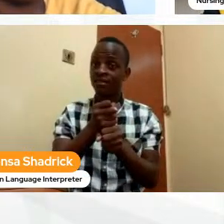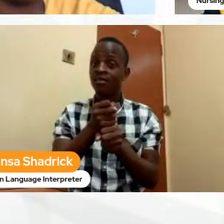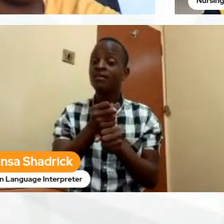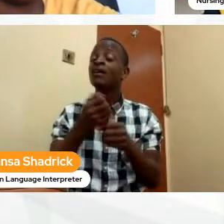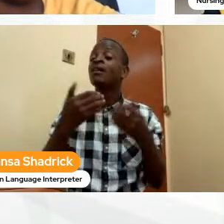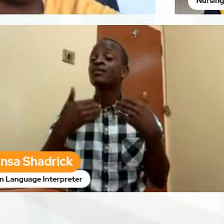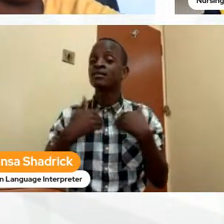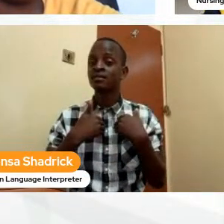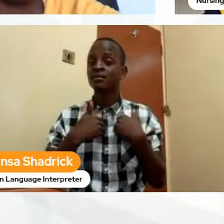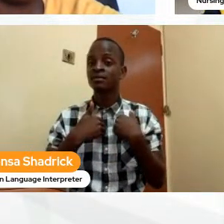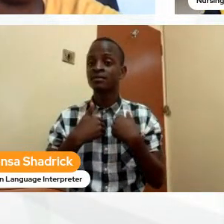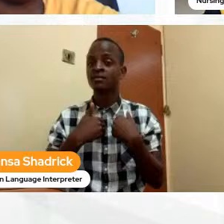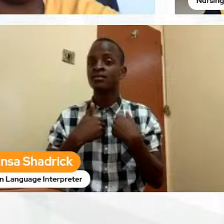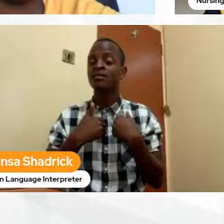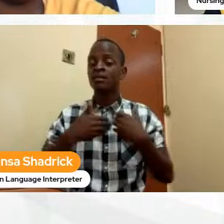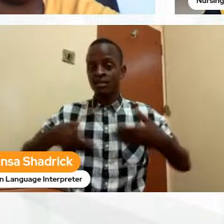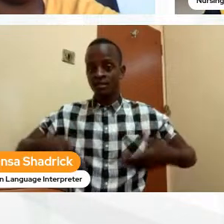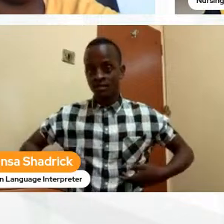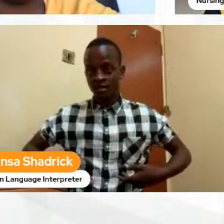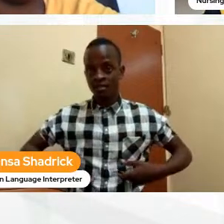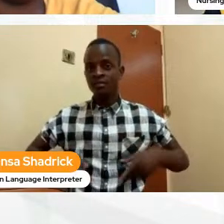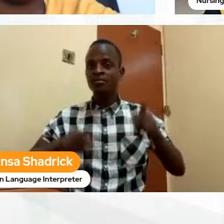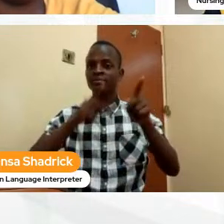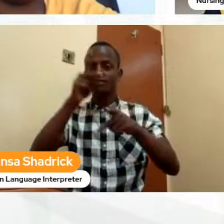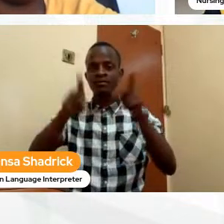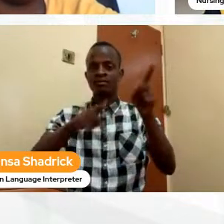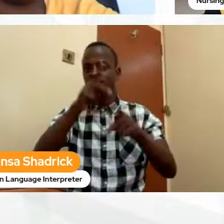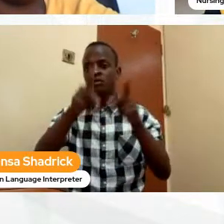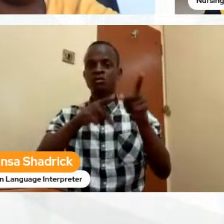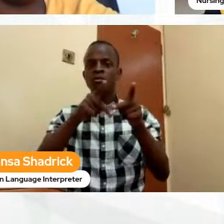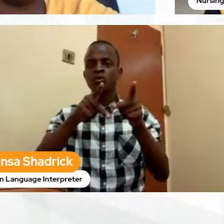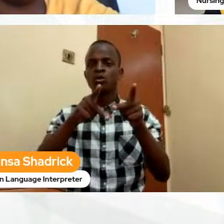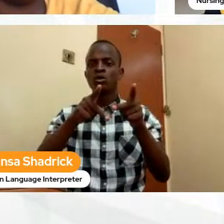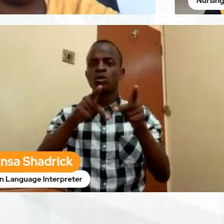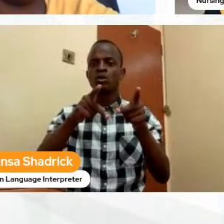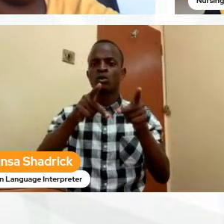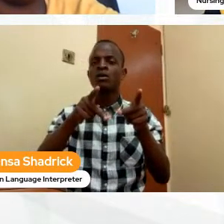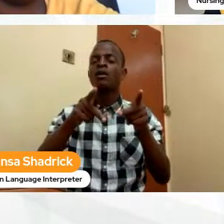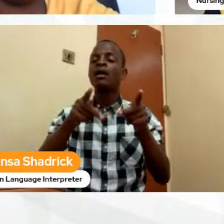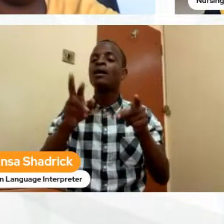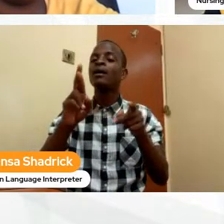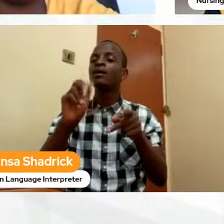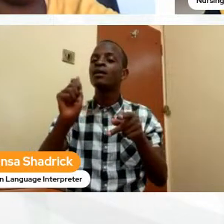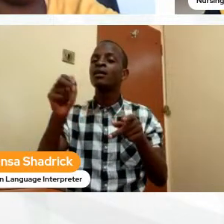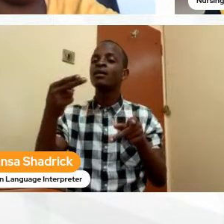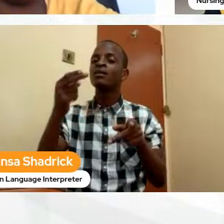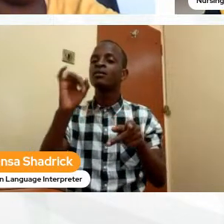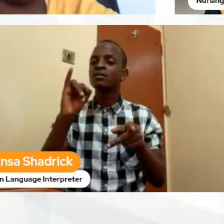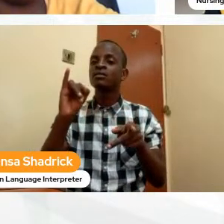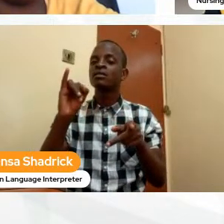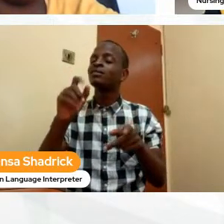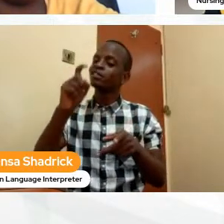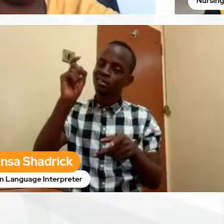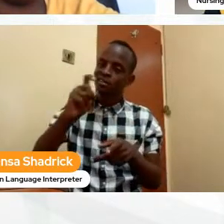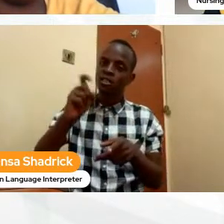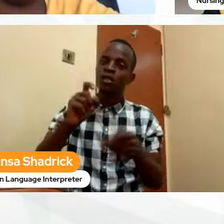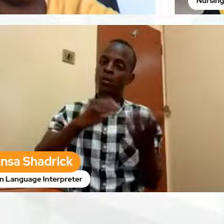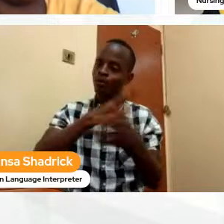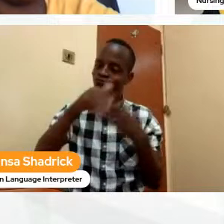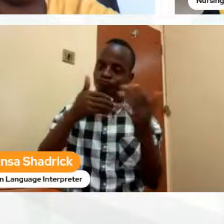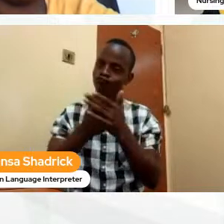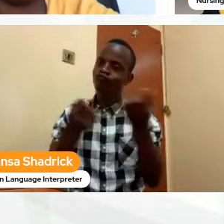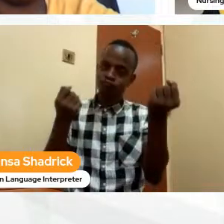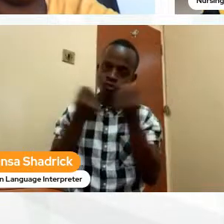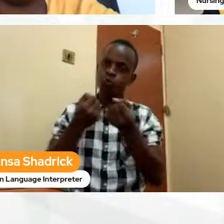have young people that are trying attending the RAHi, and indeed that are living